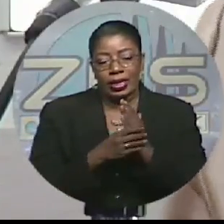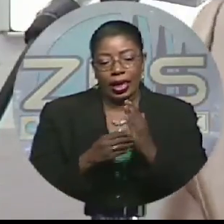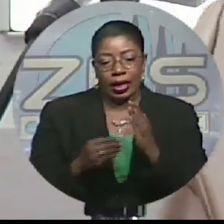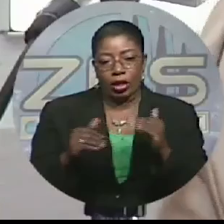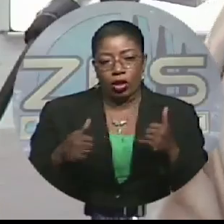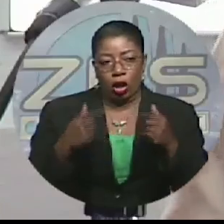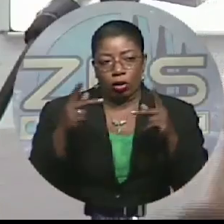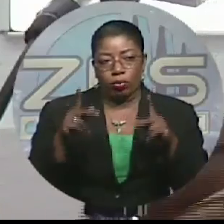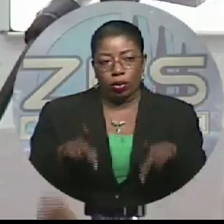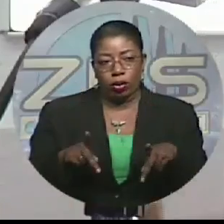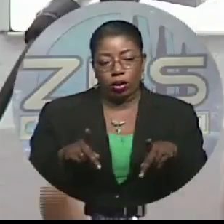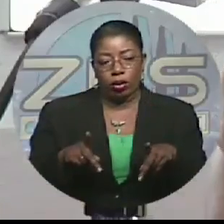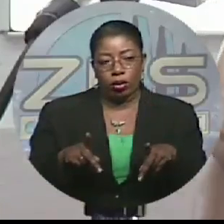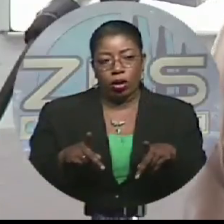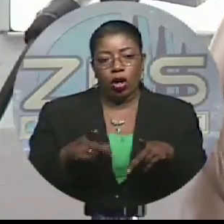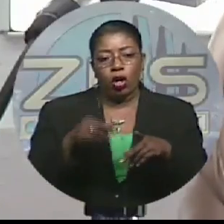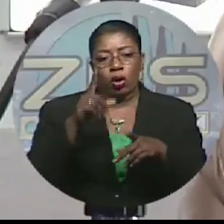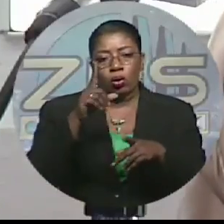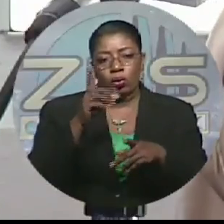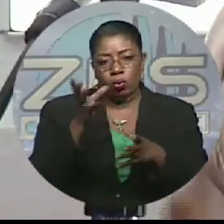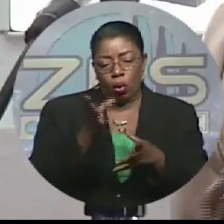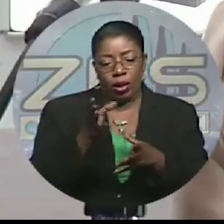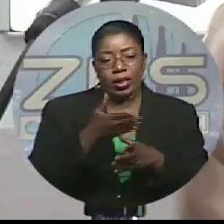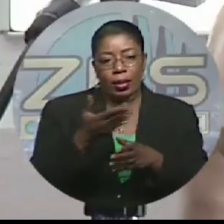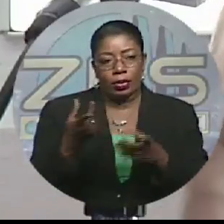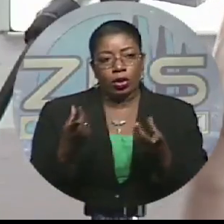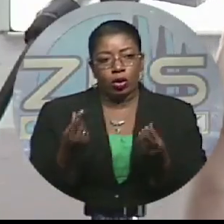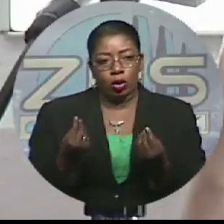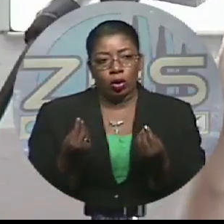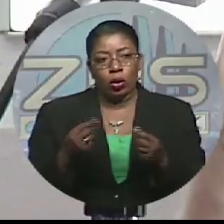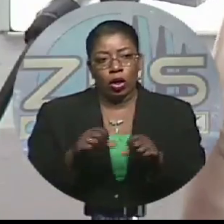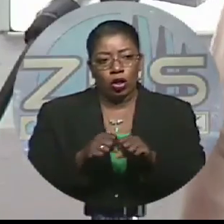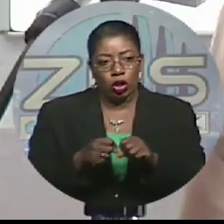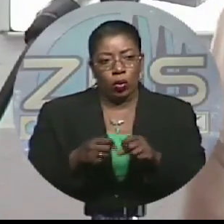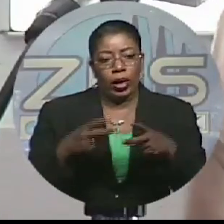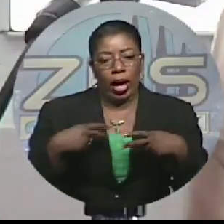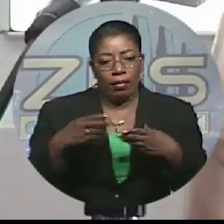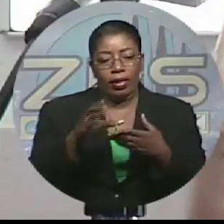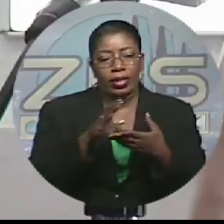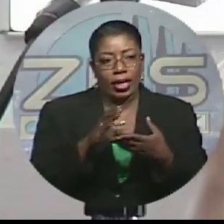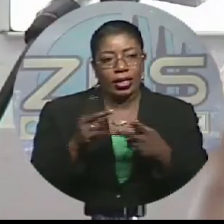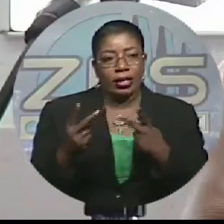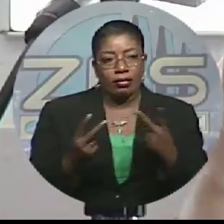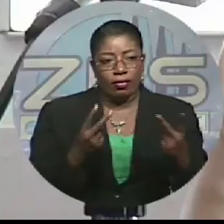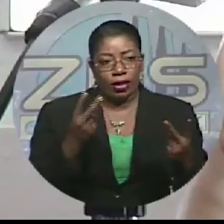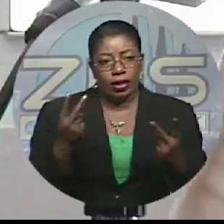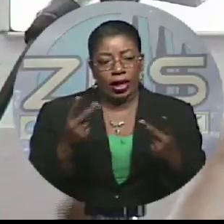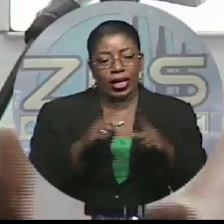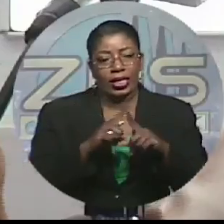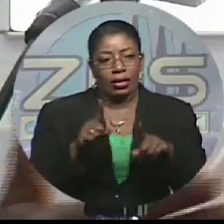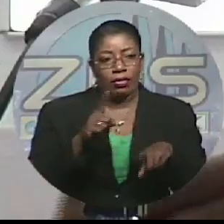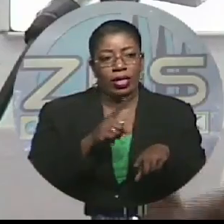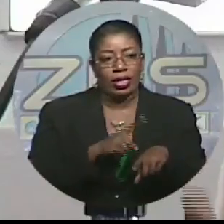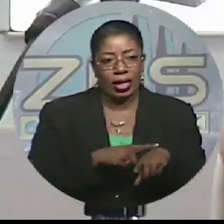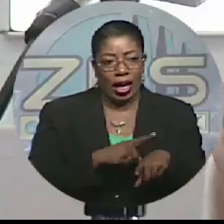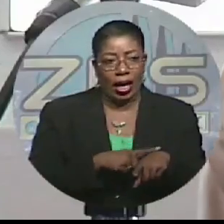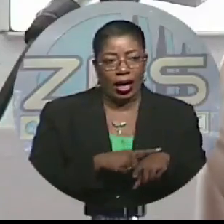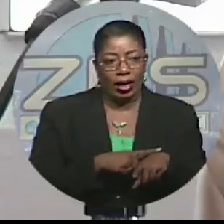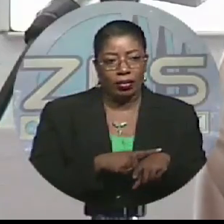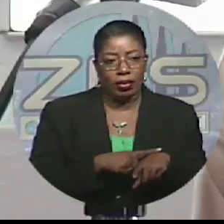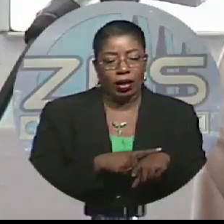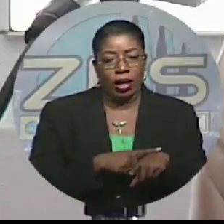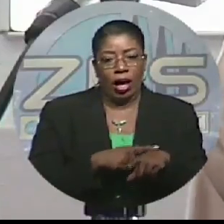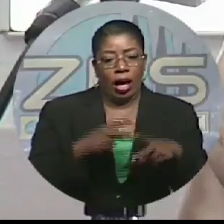young people who are looking for things to do. And so we can have a center visit at different times. If you set up a